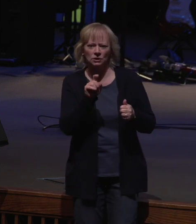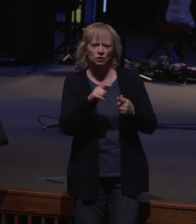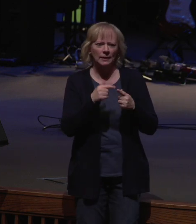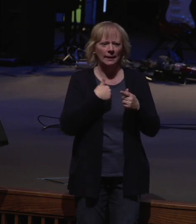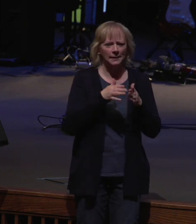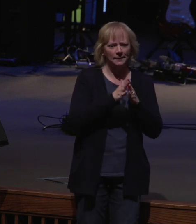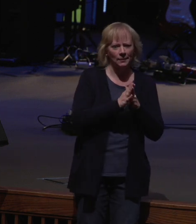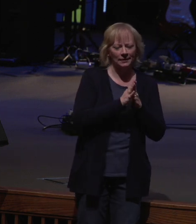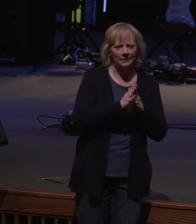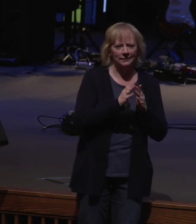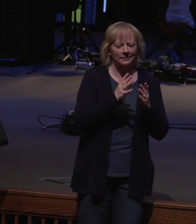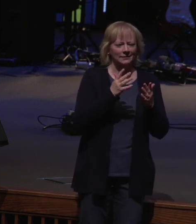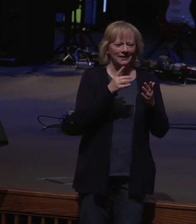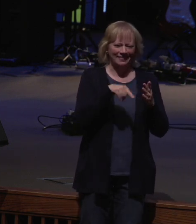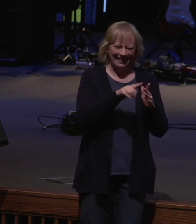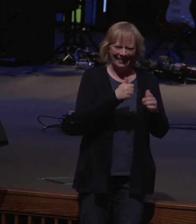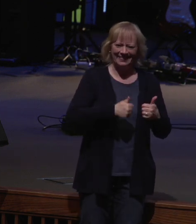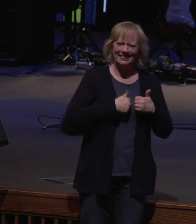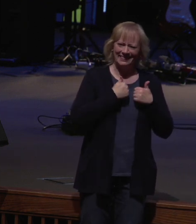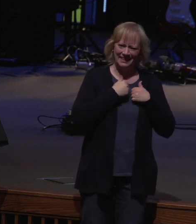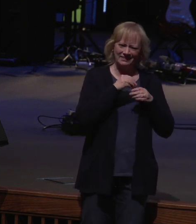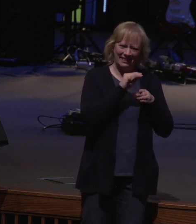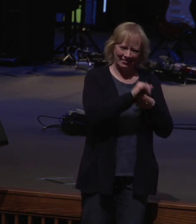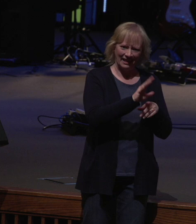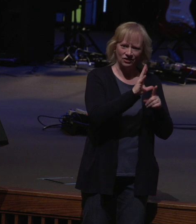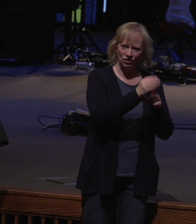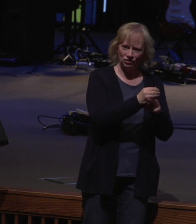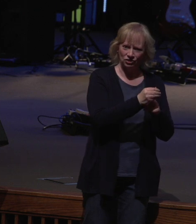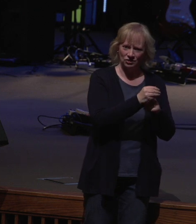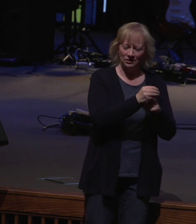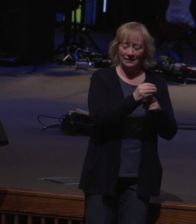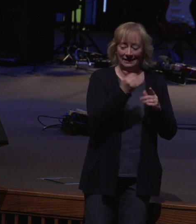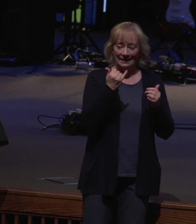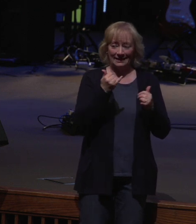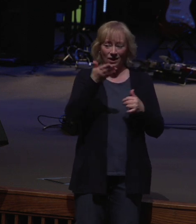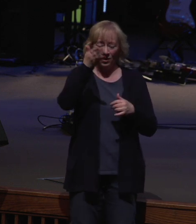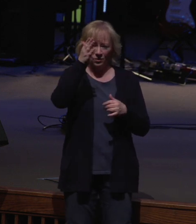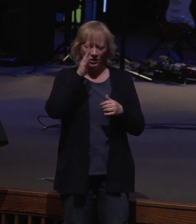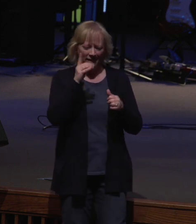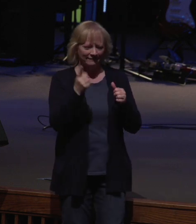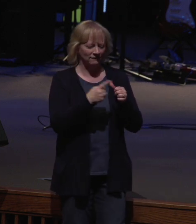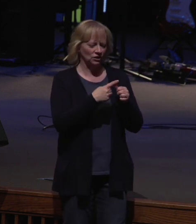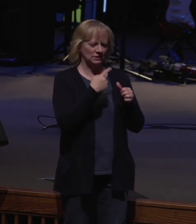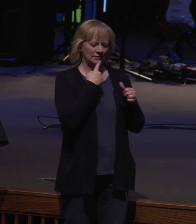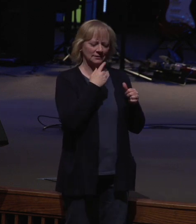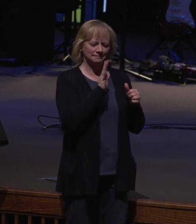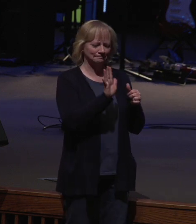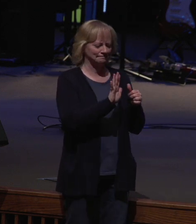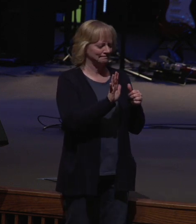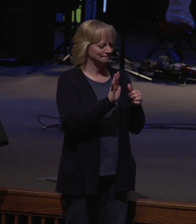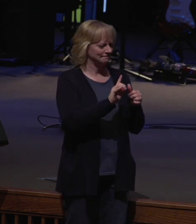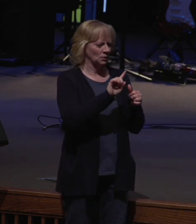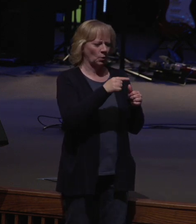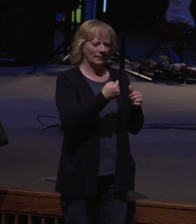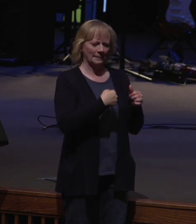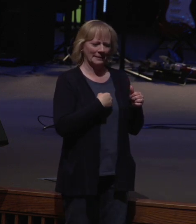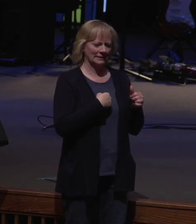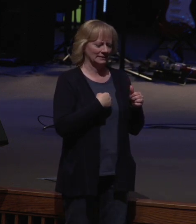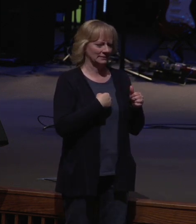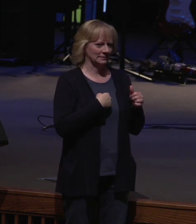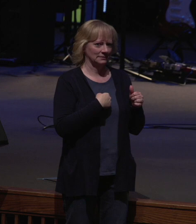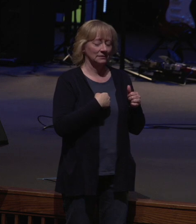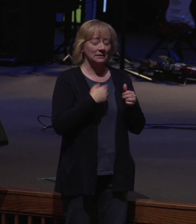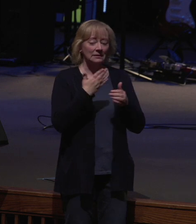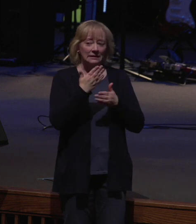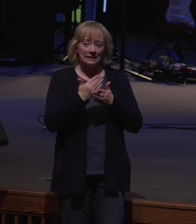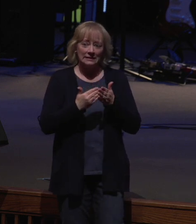lived in that, and now God, first thing, it's just me. And some historians,